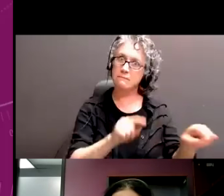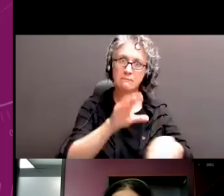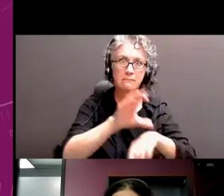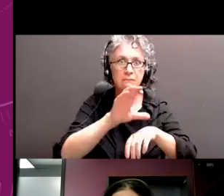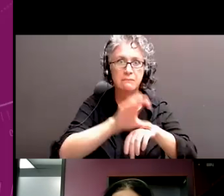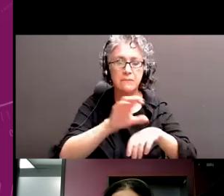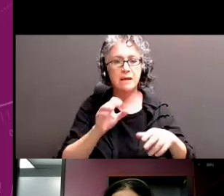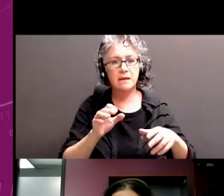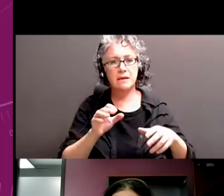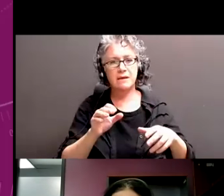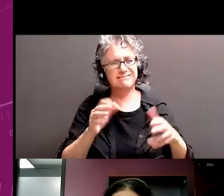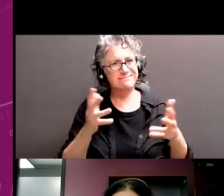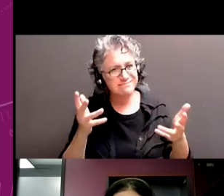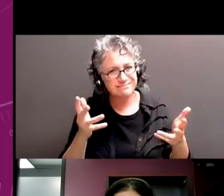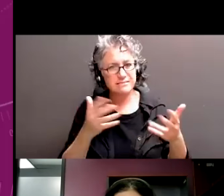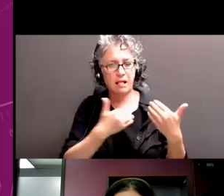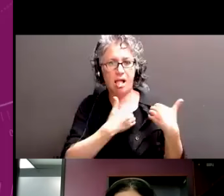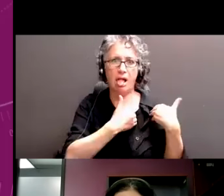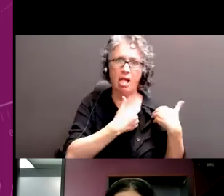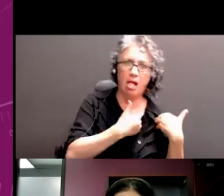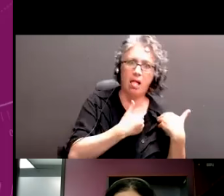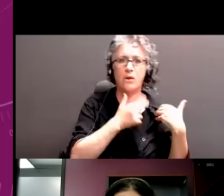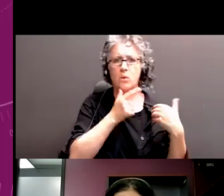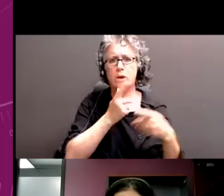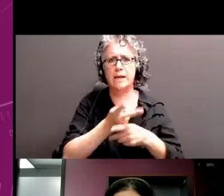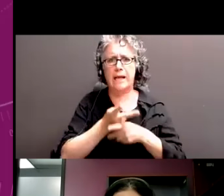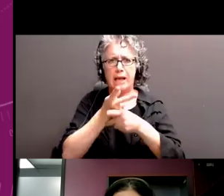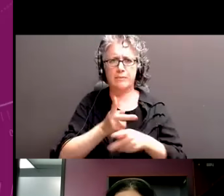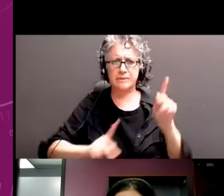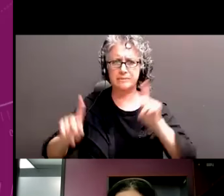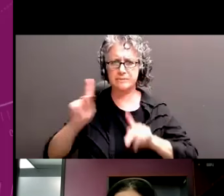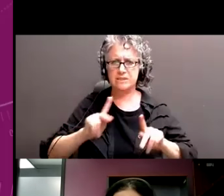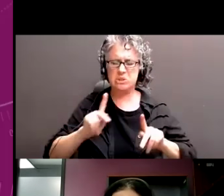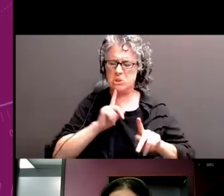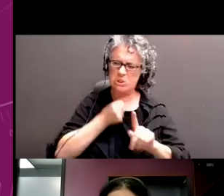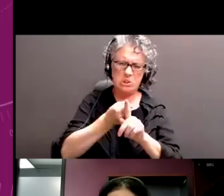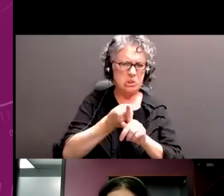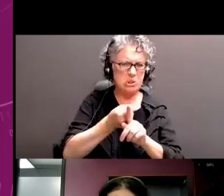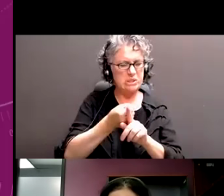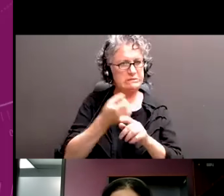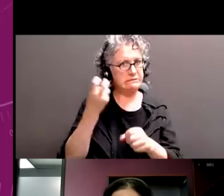impact on caregivers has been quite significant. And so when